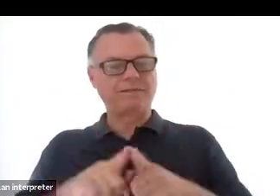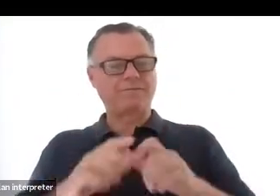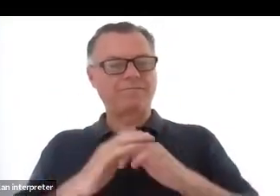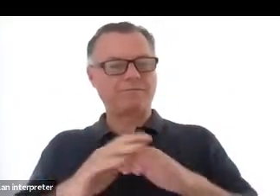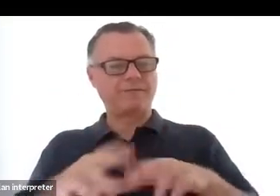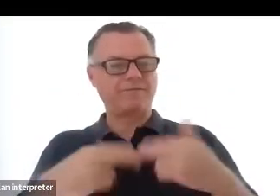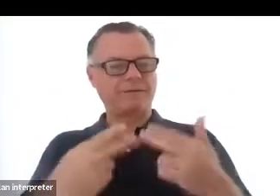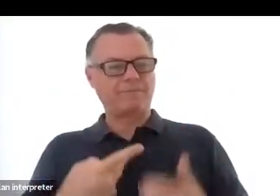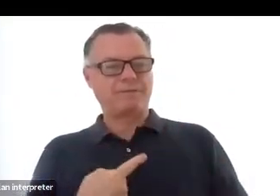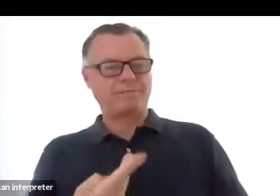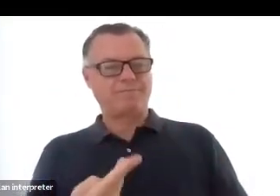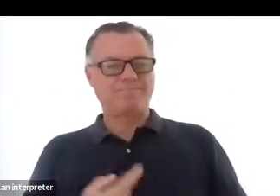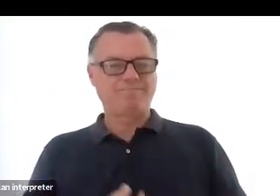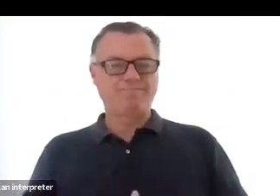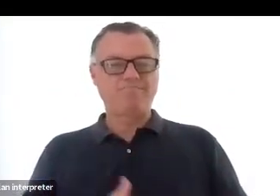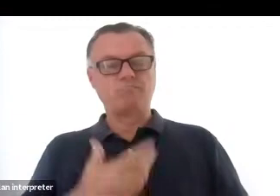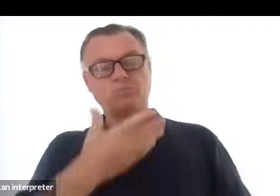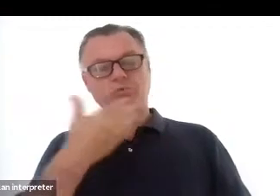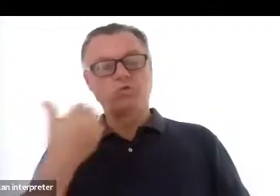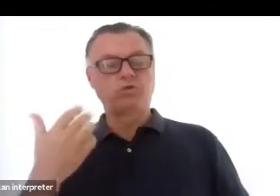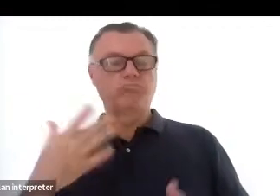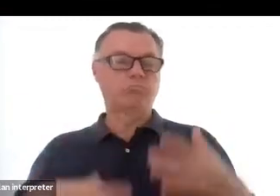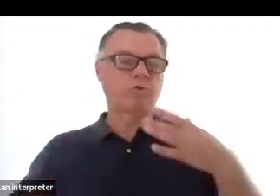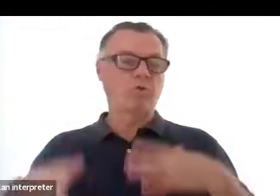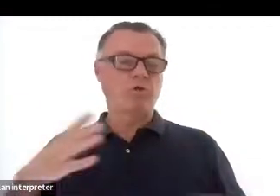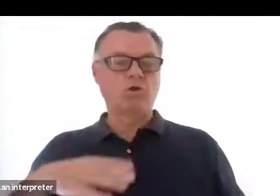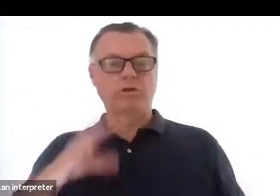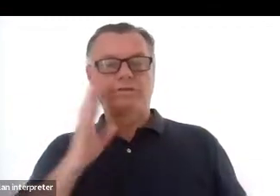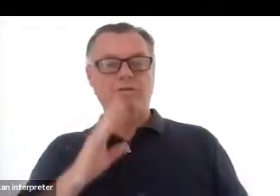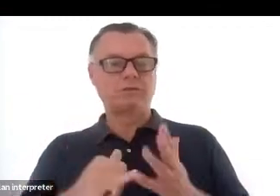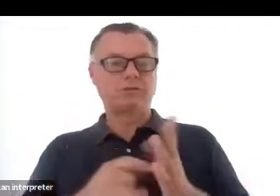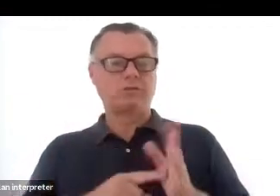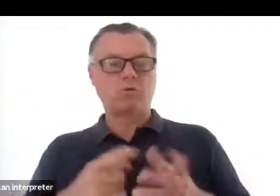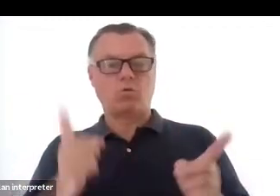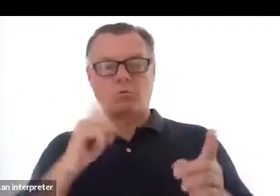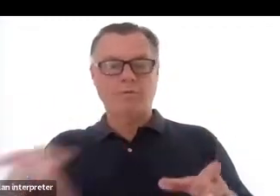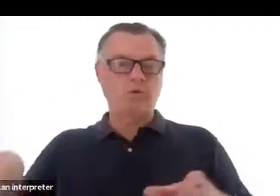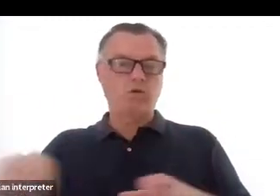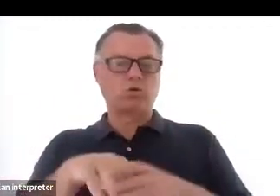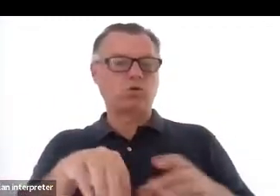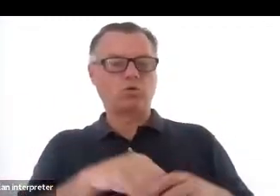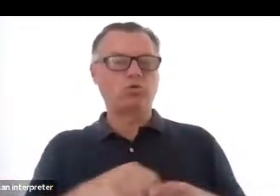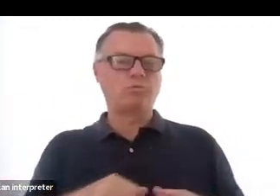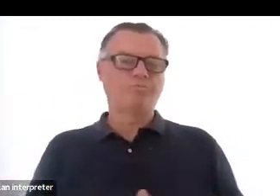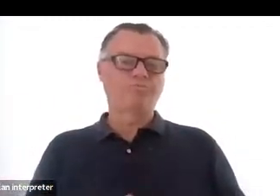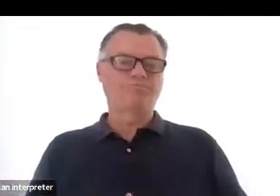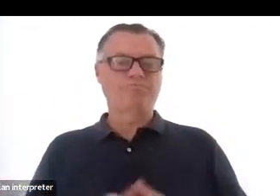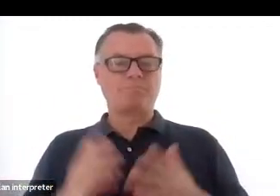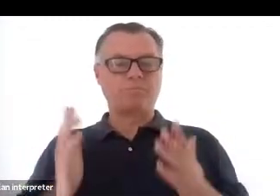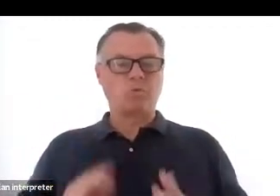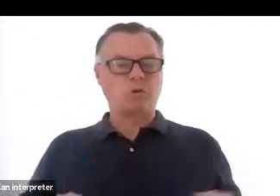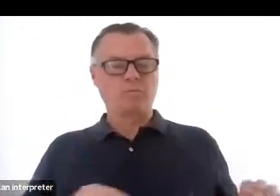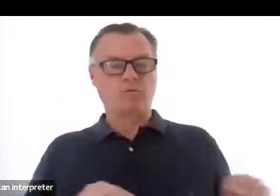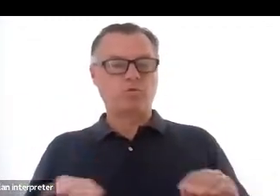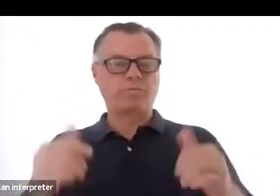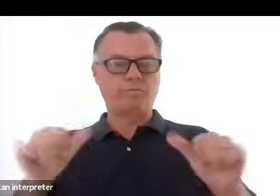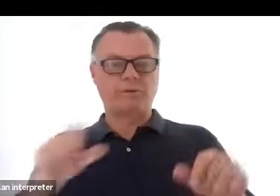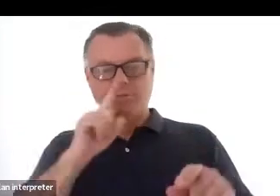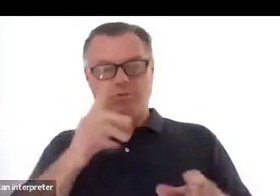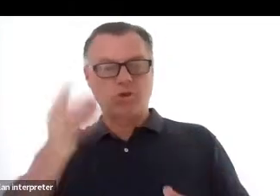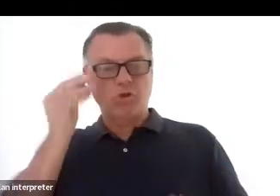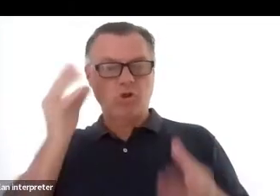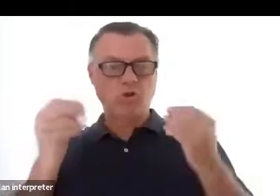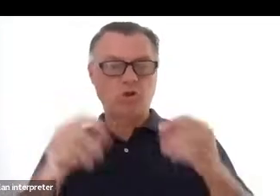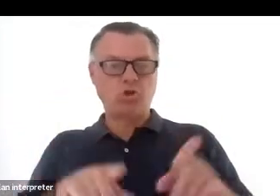we've redefined beauty, fashion and style to include everyone. We've helped people move, we've helped people learn,